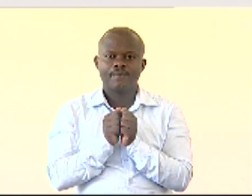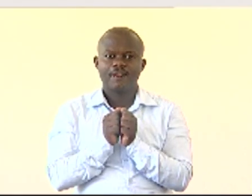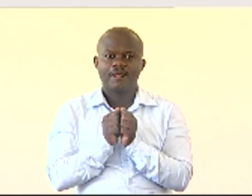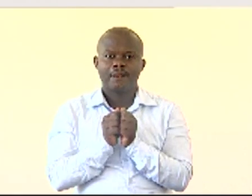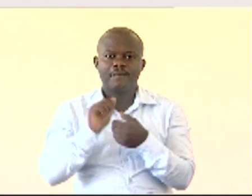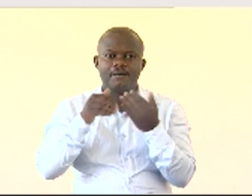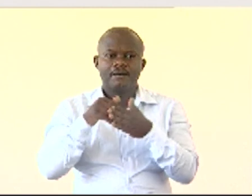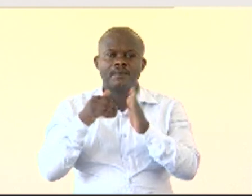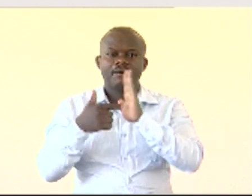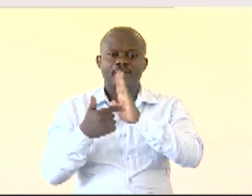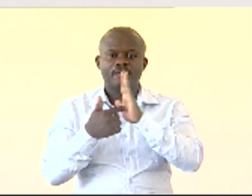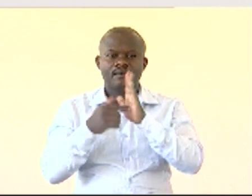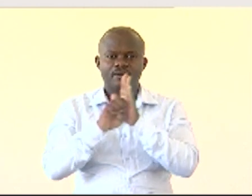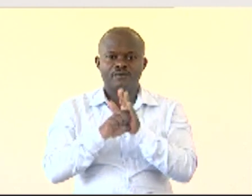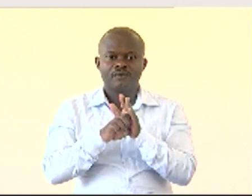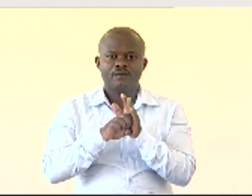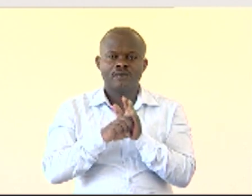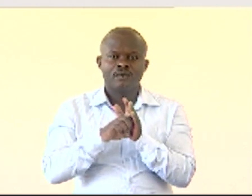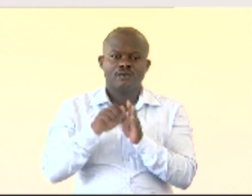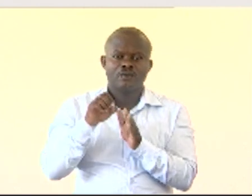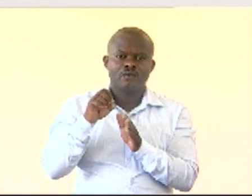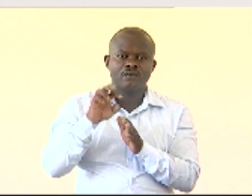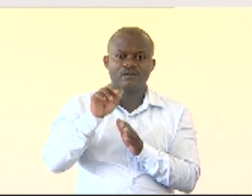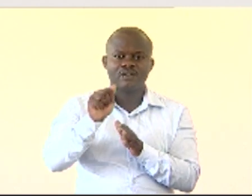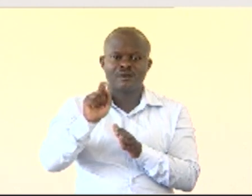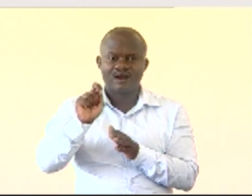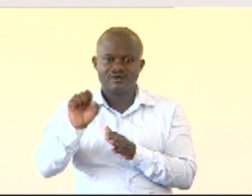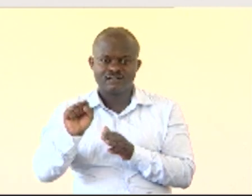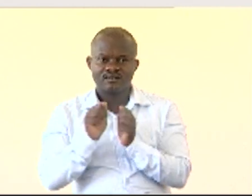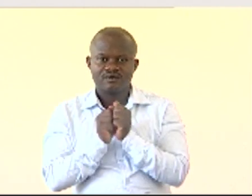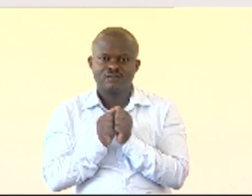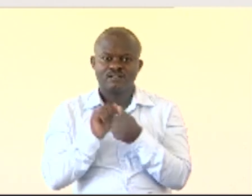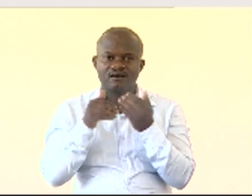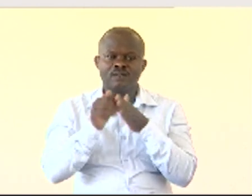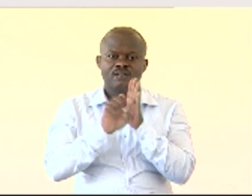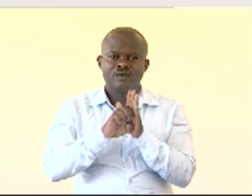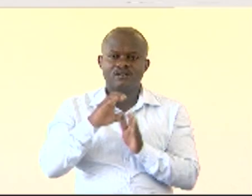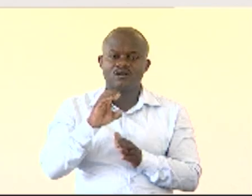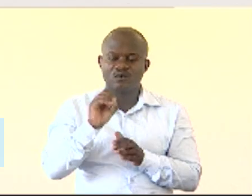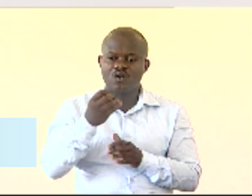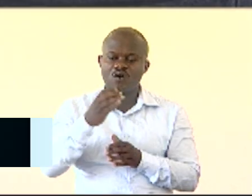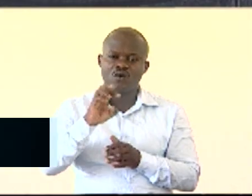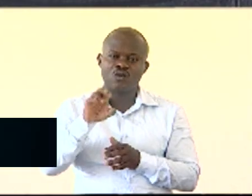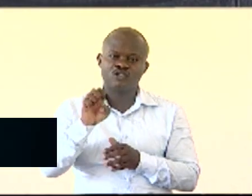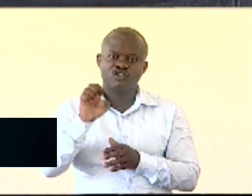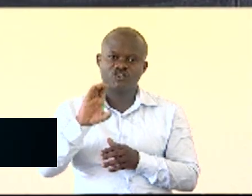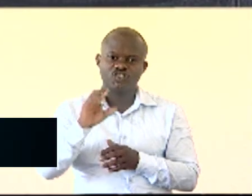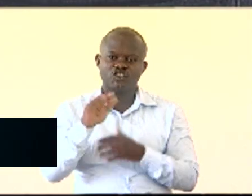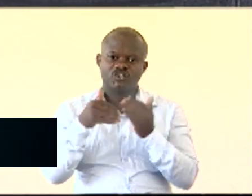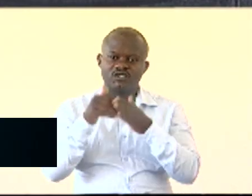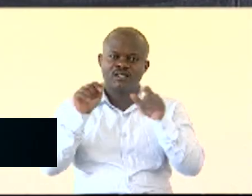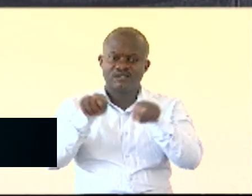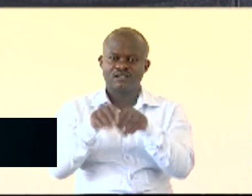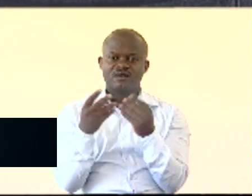Take an example like rodents or rats. Take an example like cockroach. All these can be